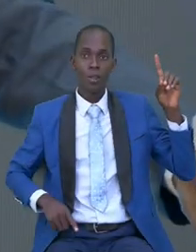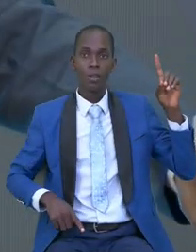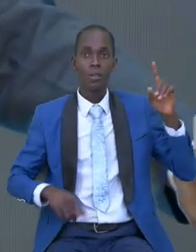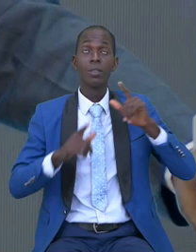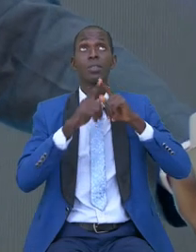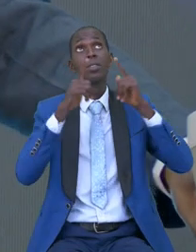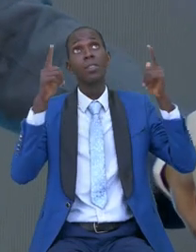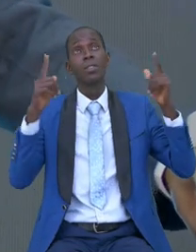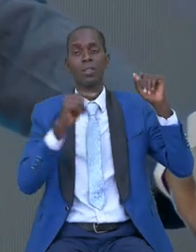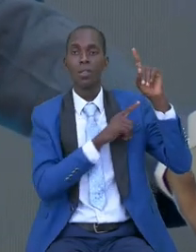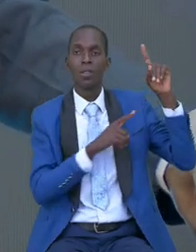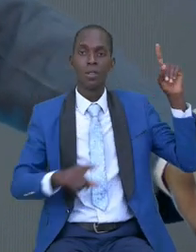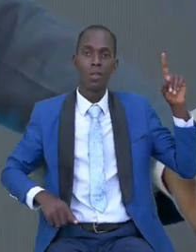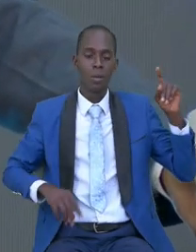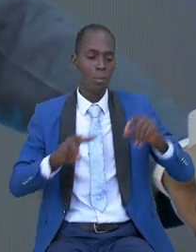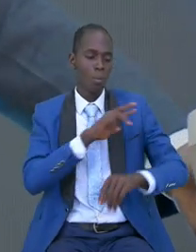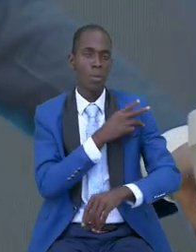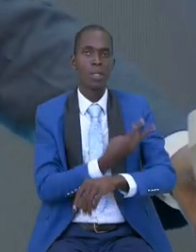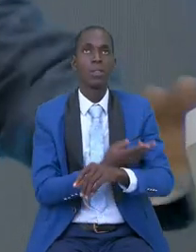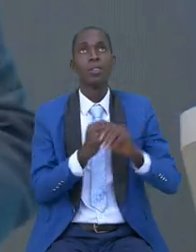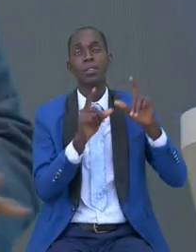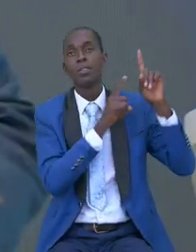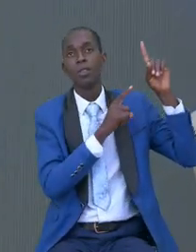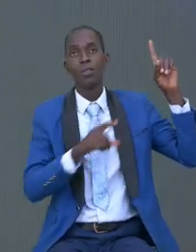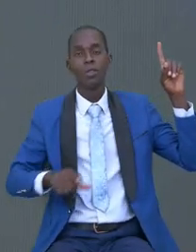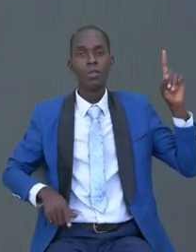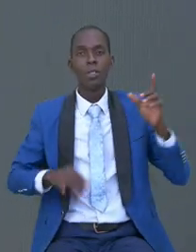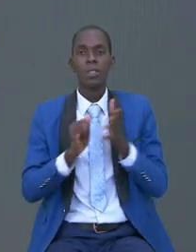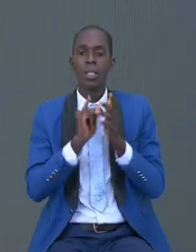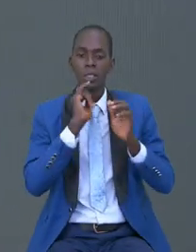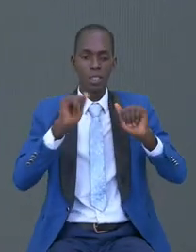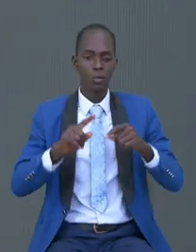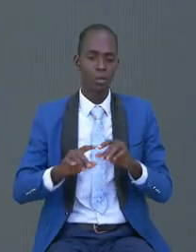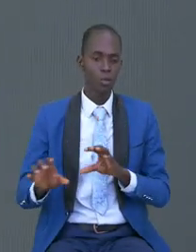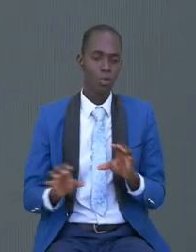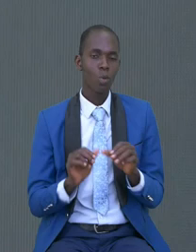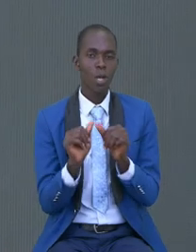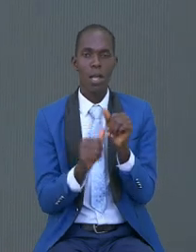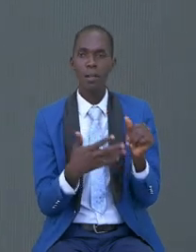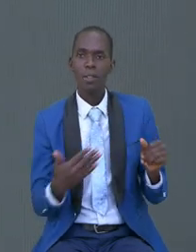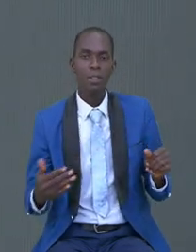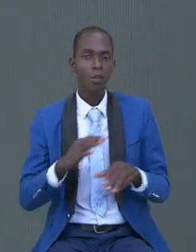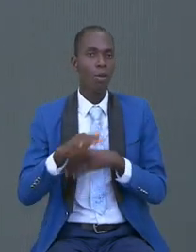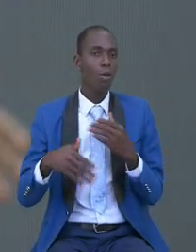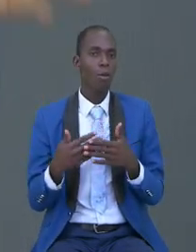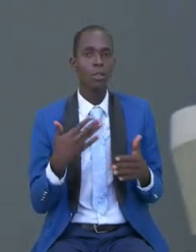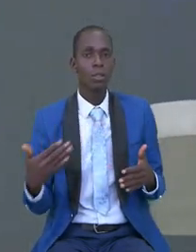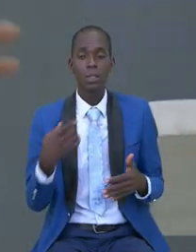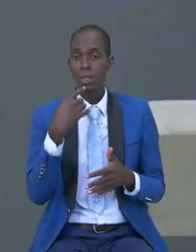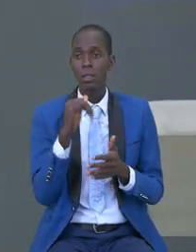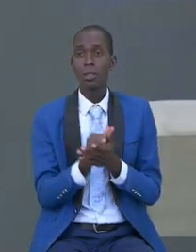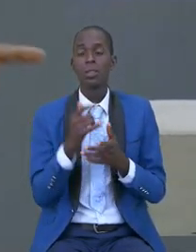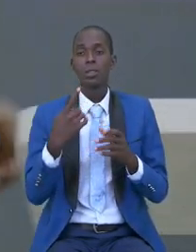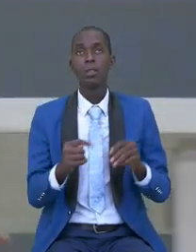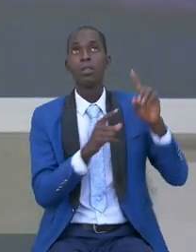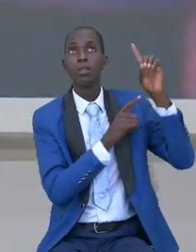great, the Lord mighty, the Lord that is able to do everything and all things. He said, the